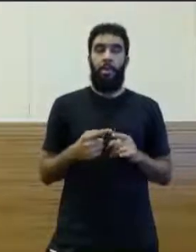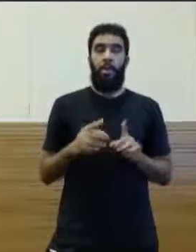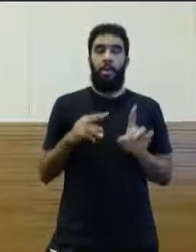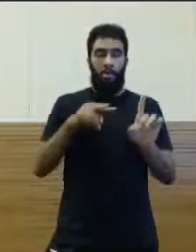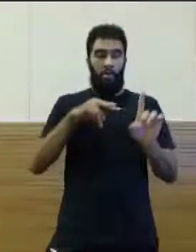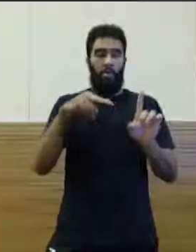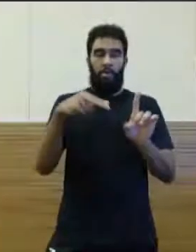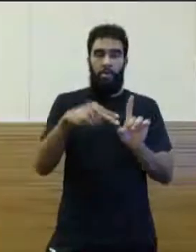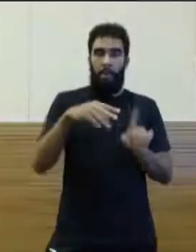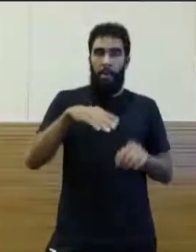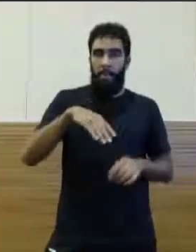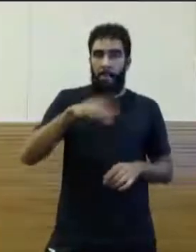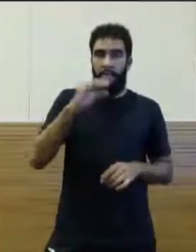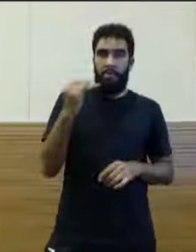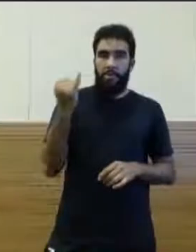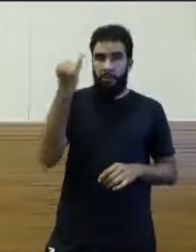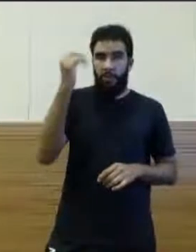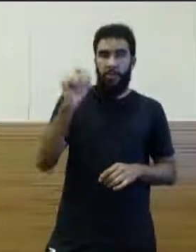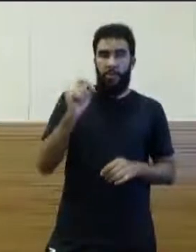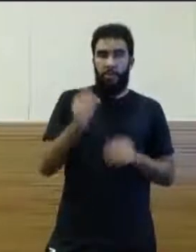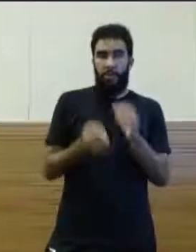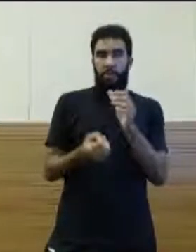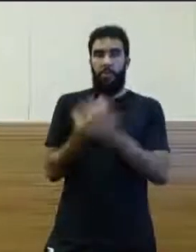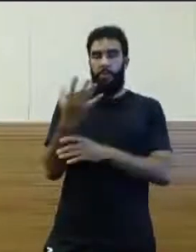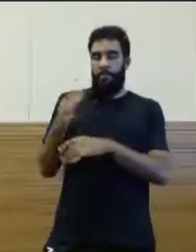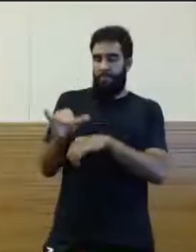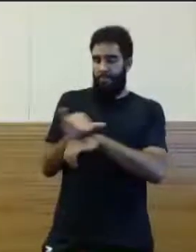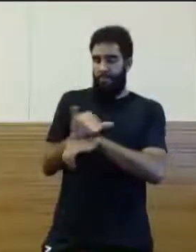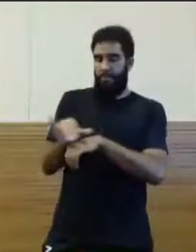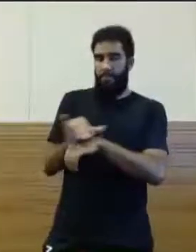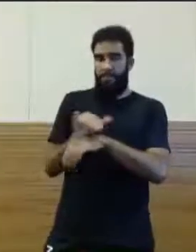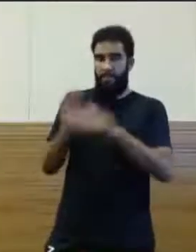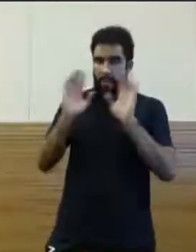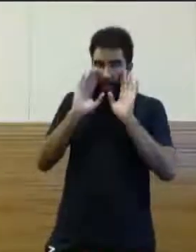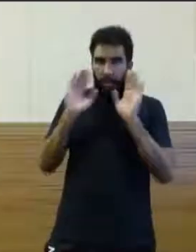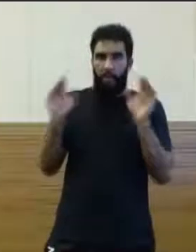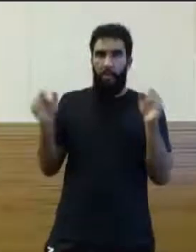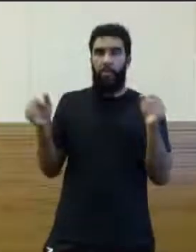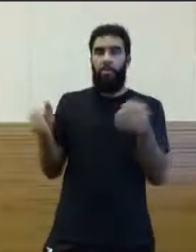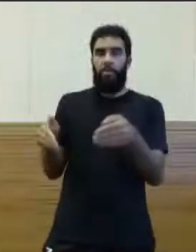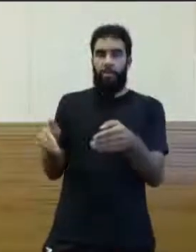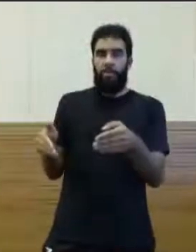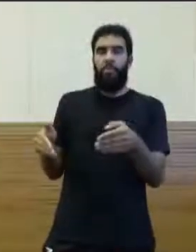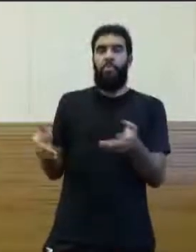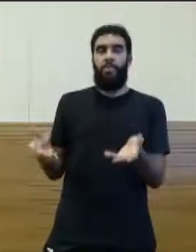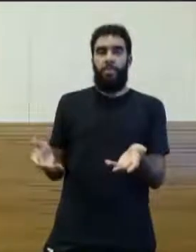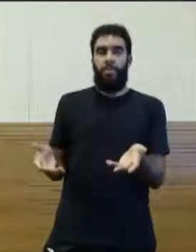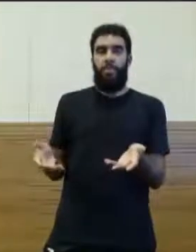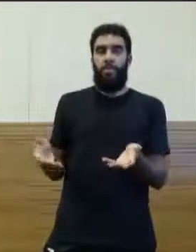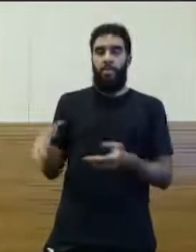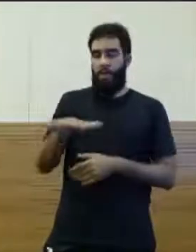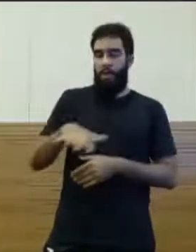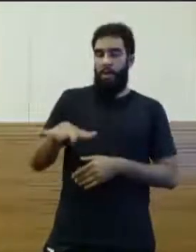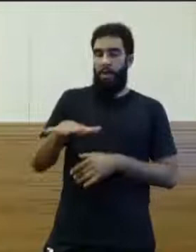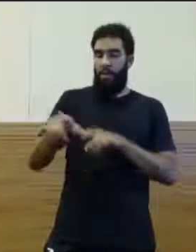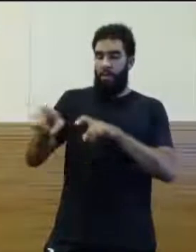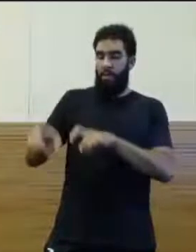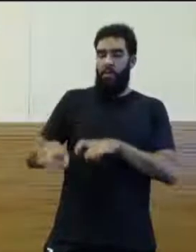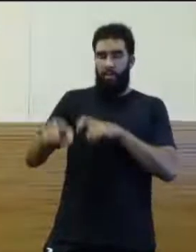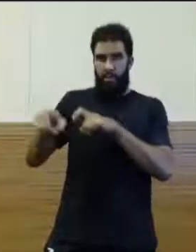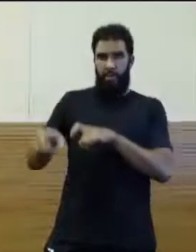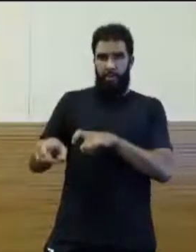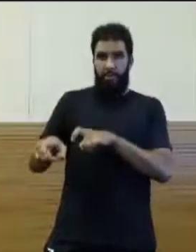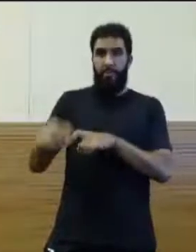where one of the most important spectrums is the development of the strategic effort as